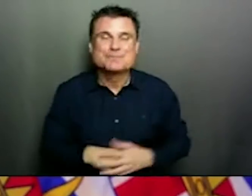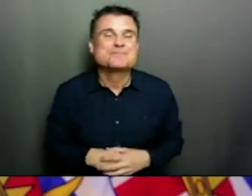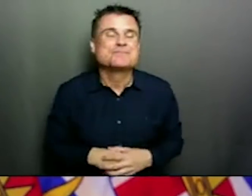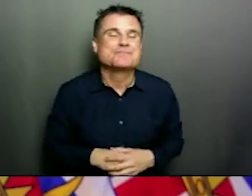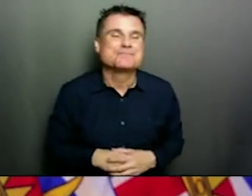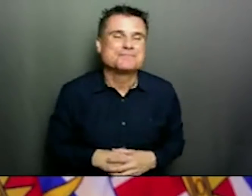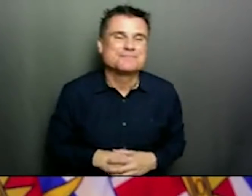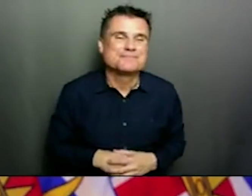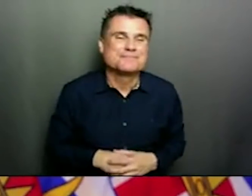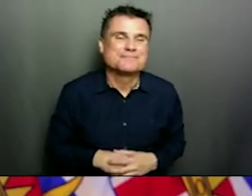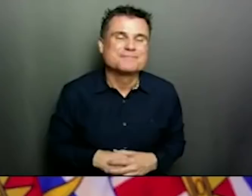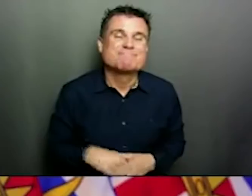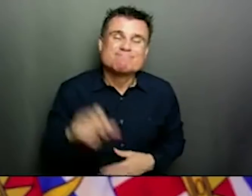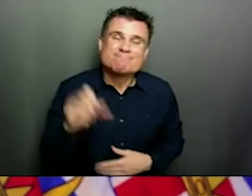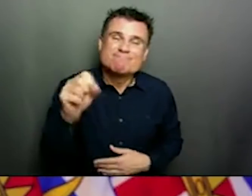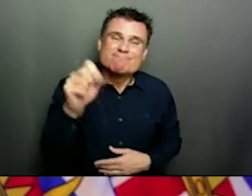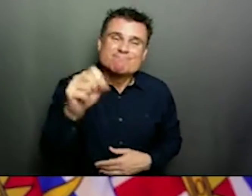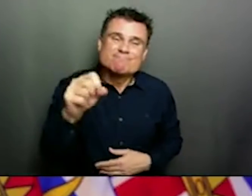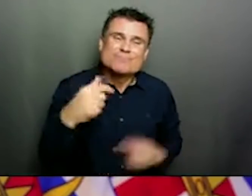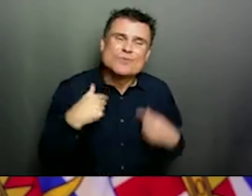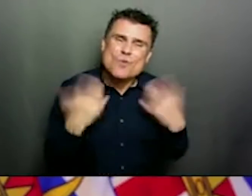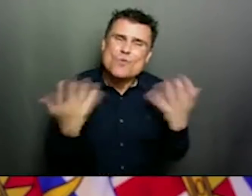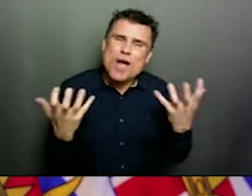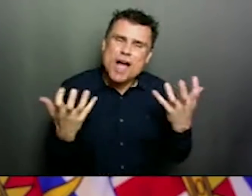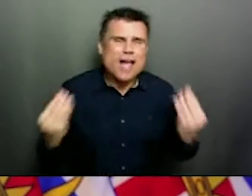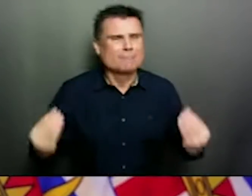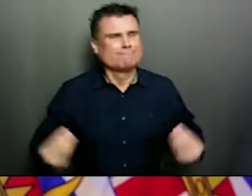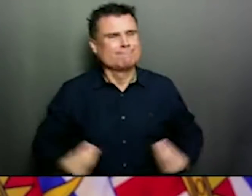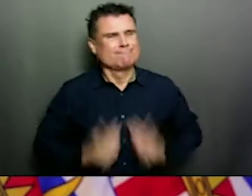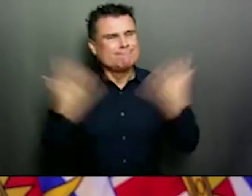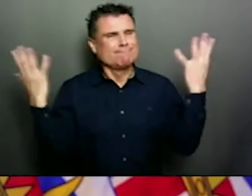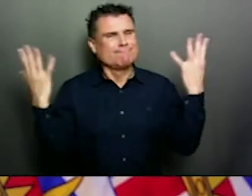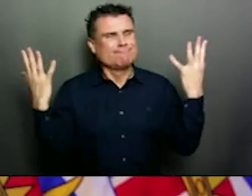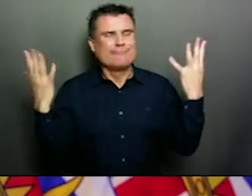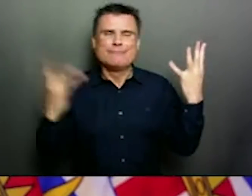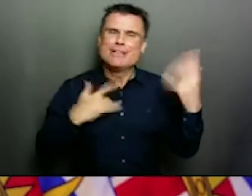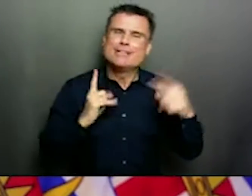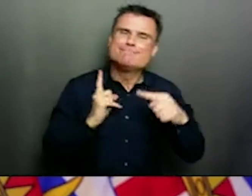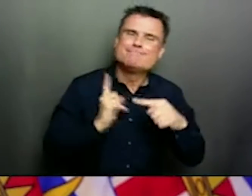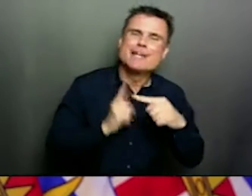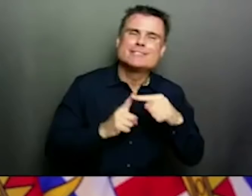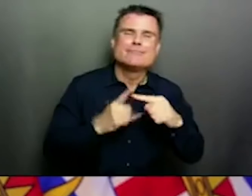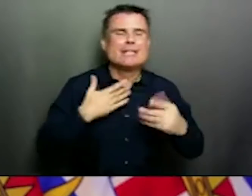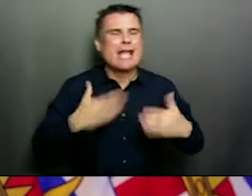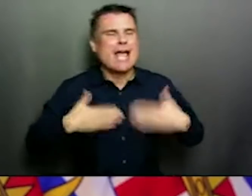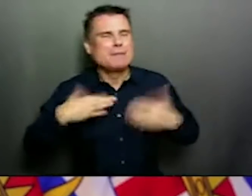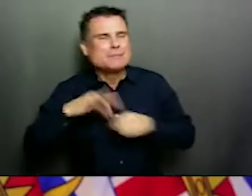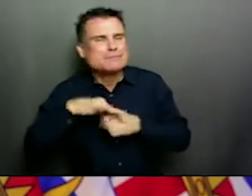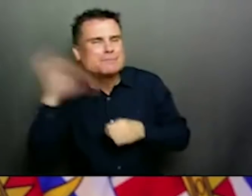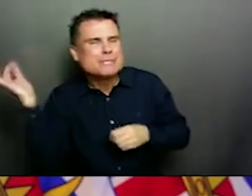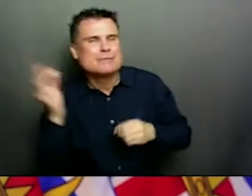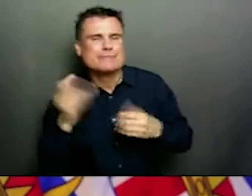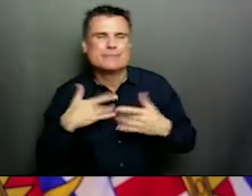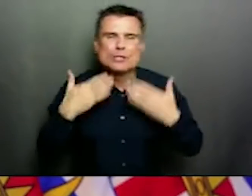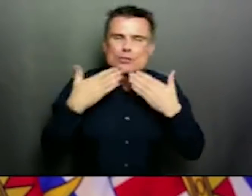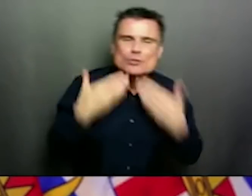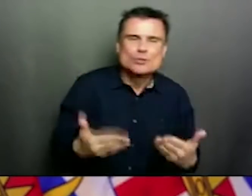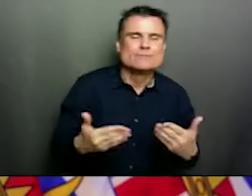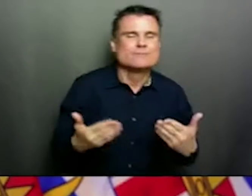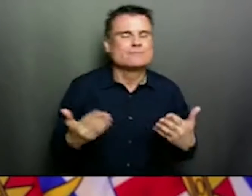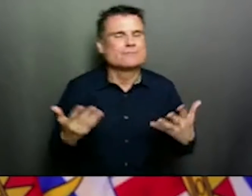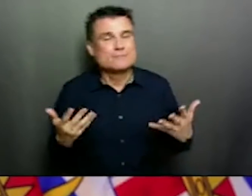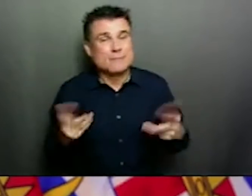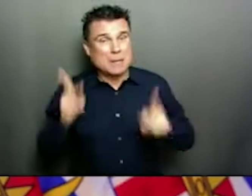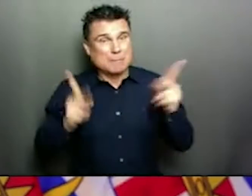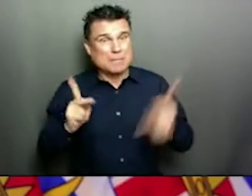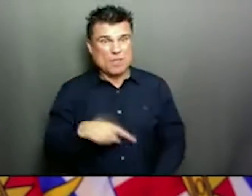very challenging to be on your own during this pandemic because it's very isolating, and we know that. So yes, people